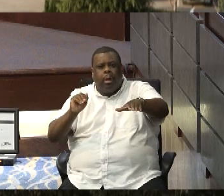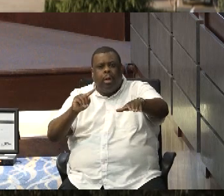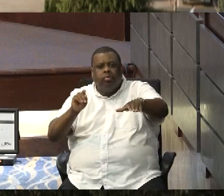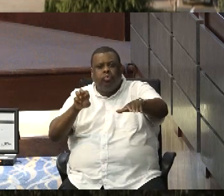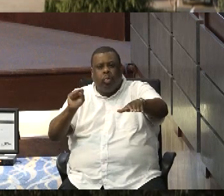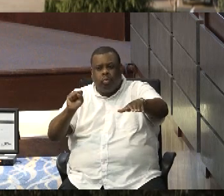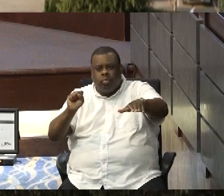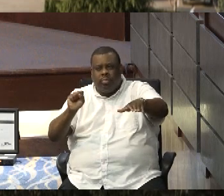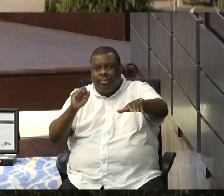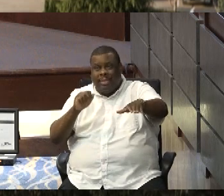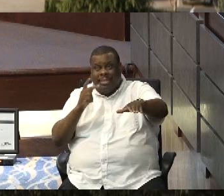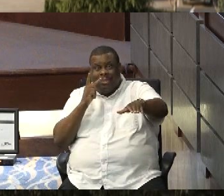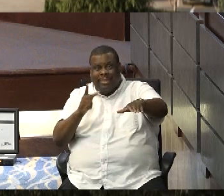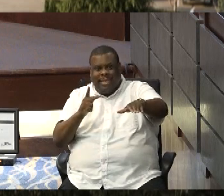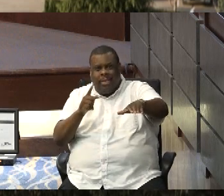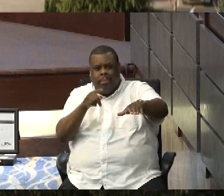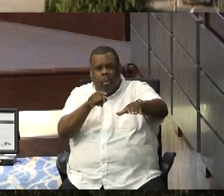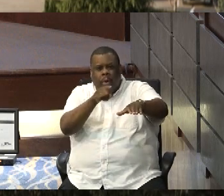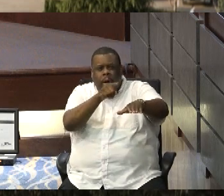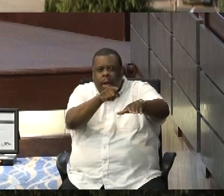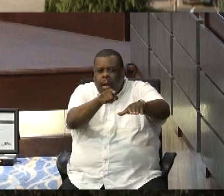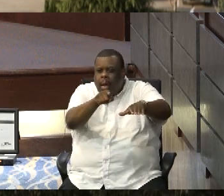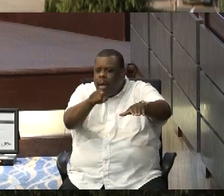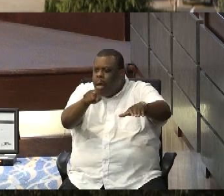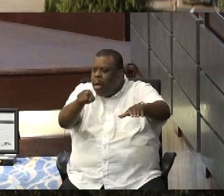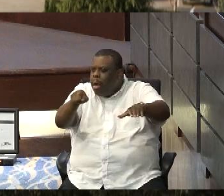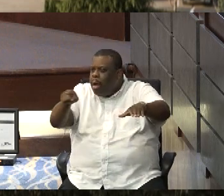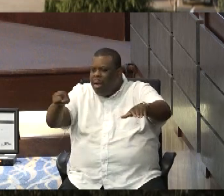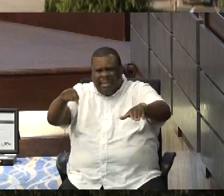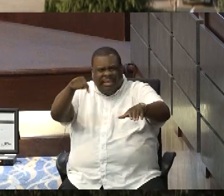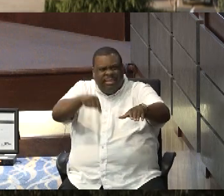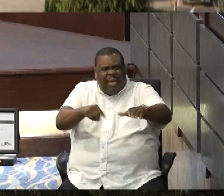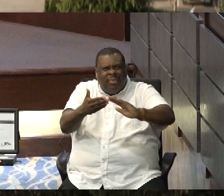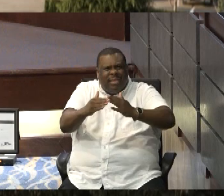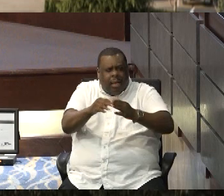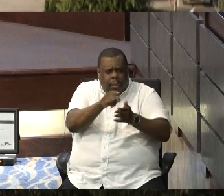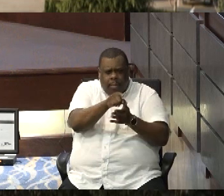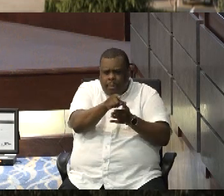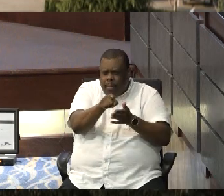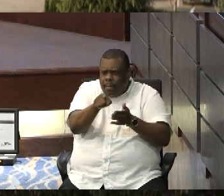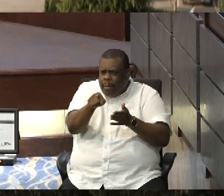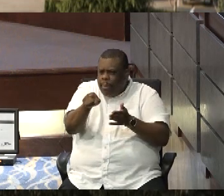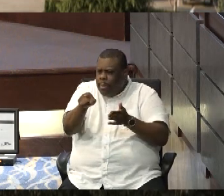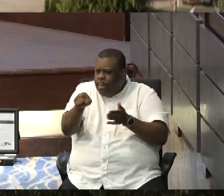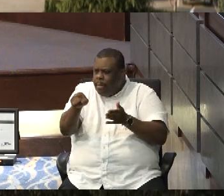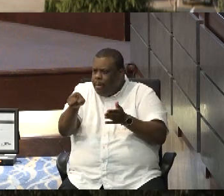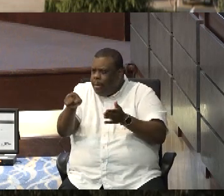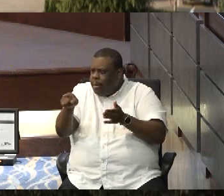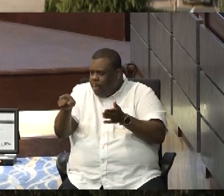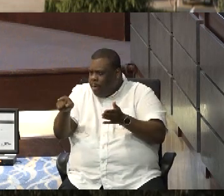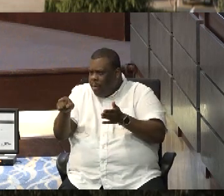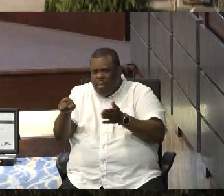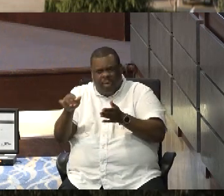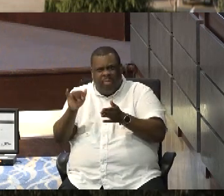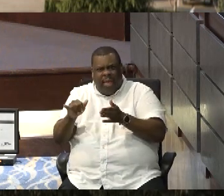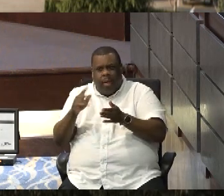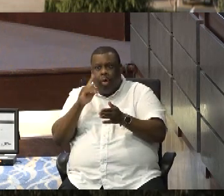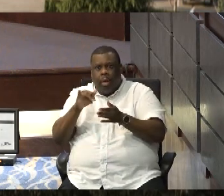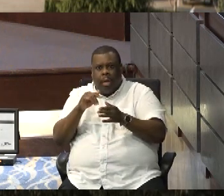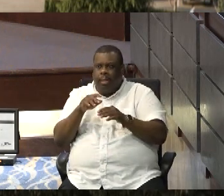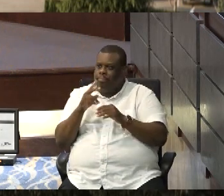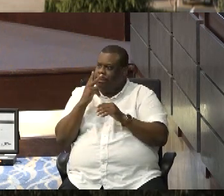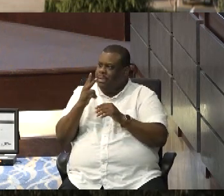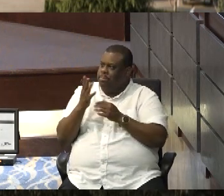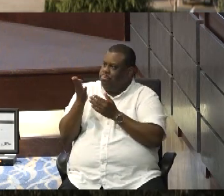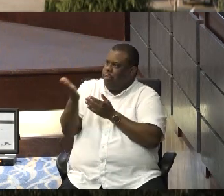moving up and down University Parks or you're coming down Mary Avenue or Franklin, the building has faces you in multiple ways.